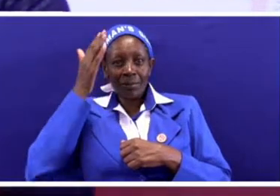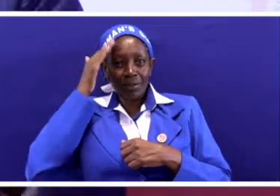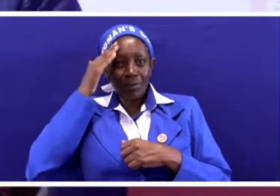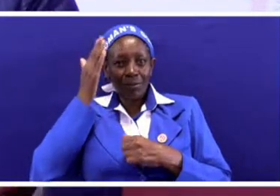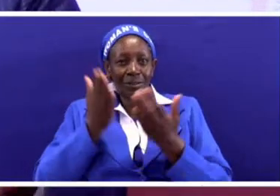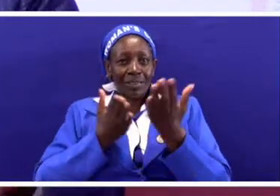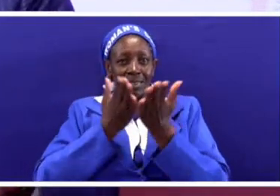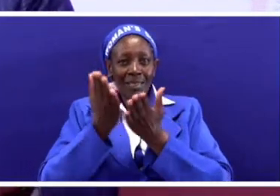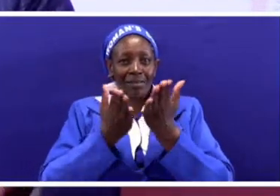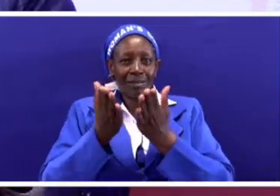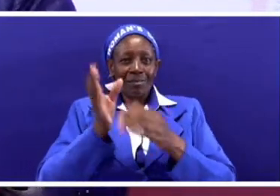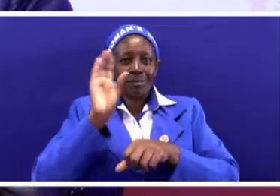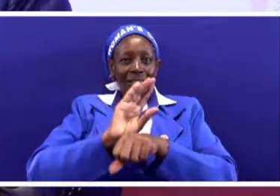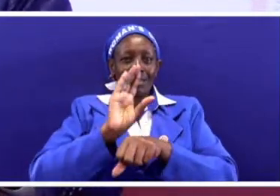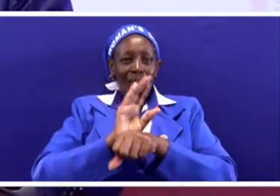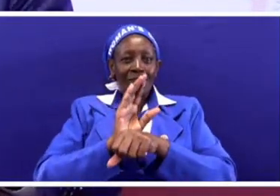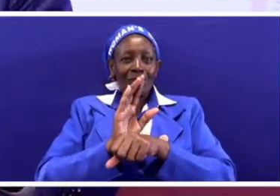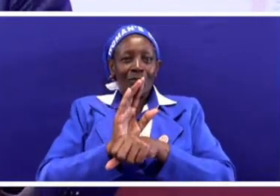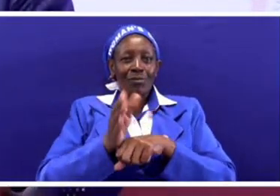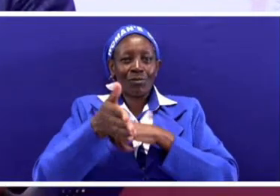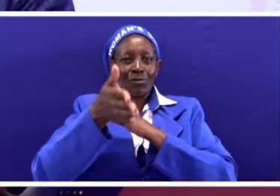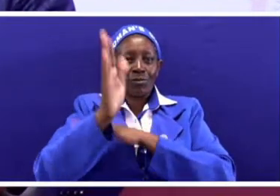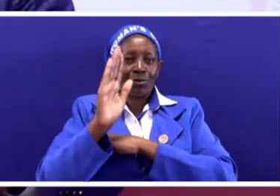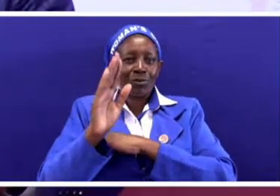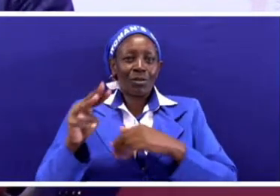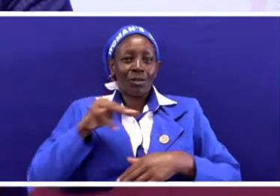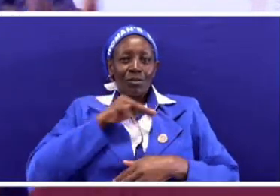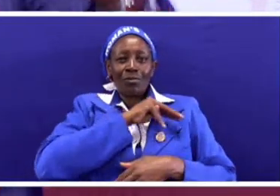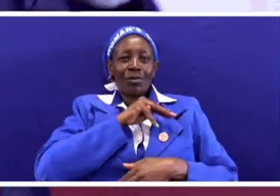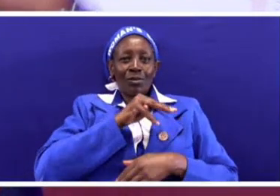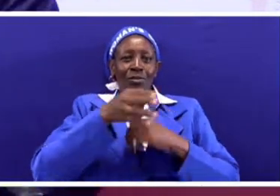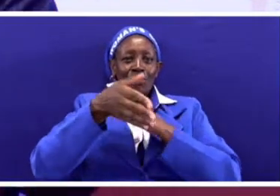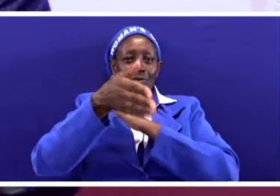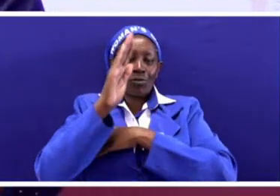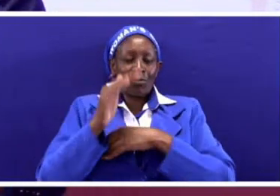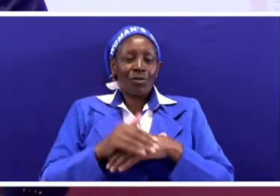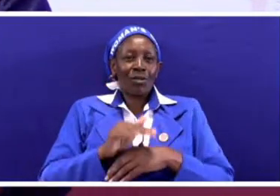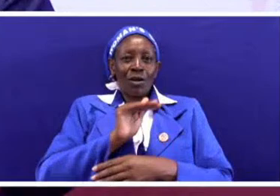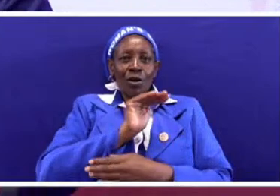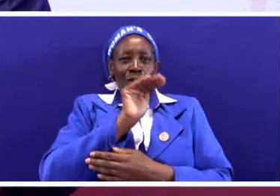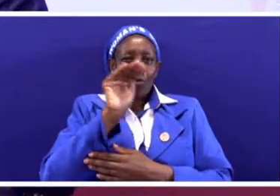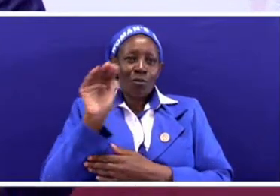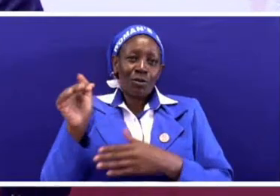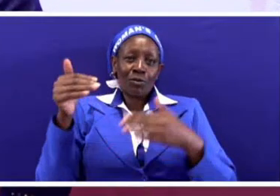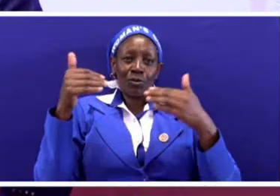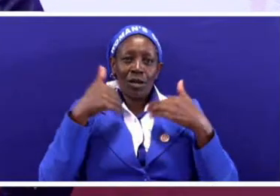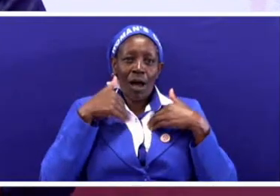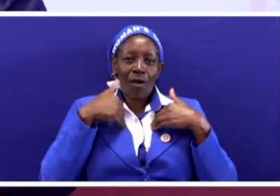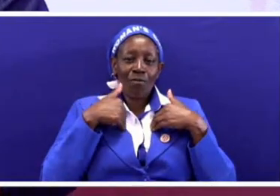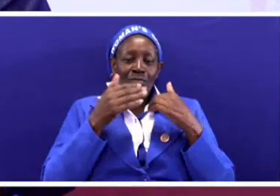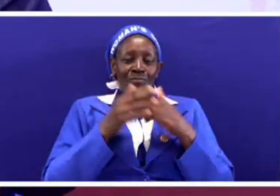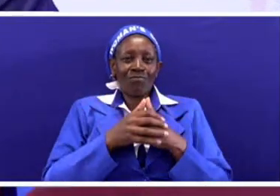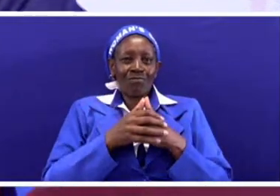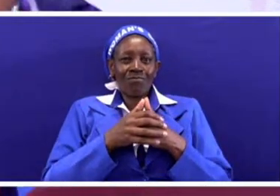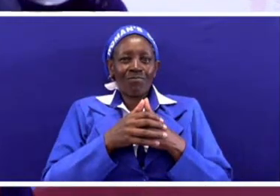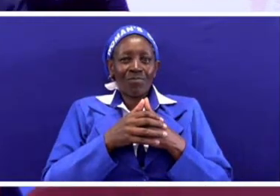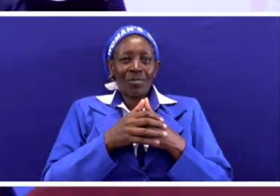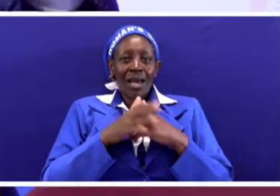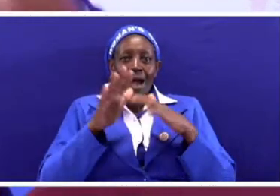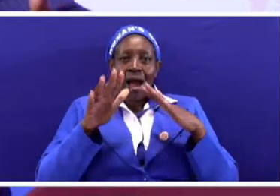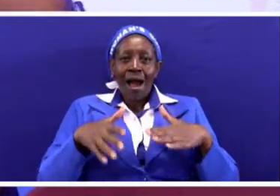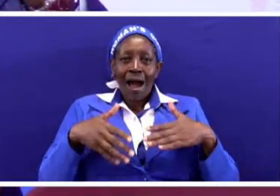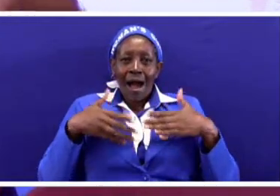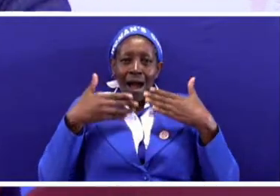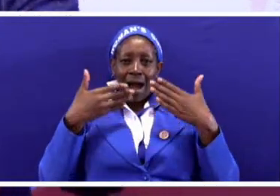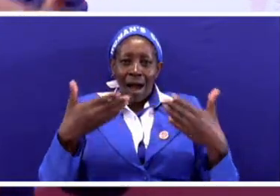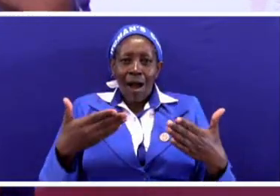to the church of God, to the mission of God. And so these are the questions we are also wrestling with. How will we offer